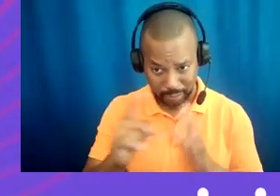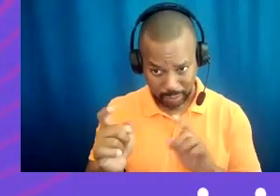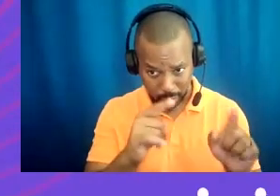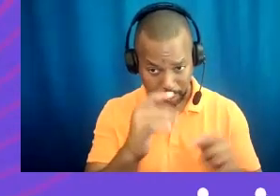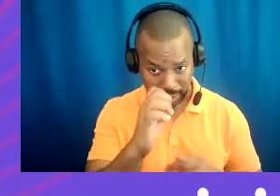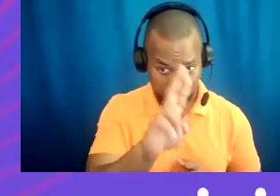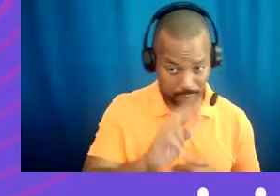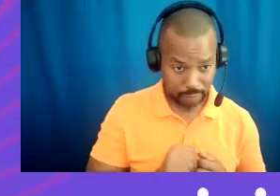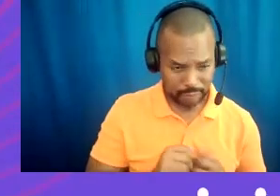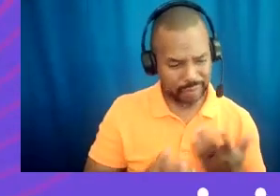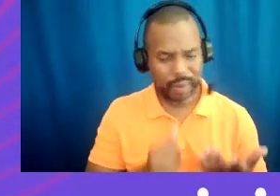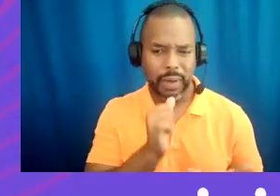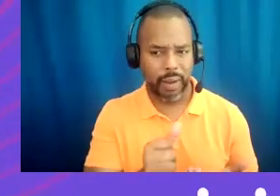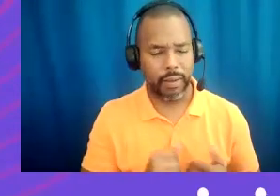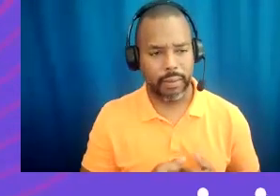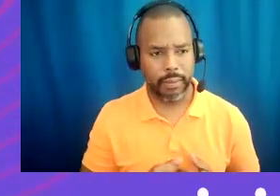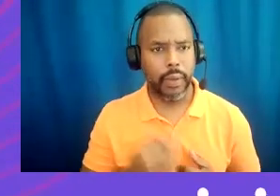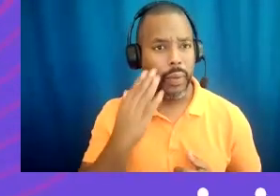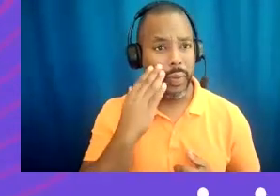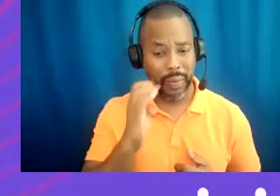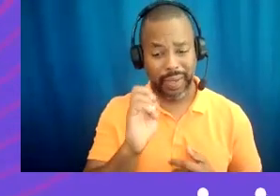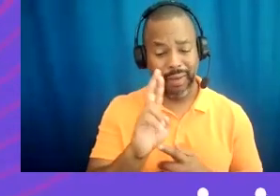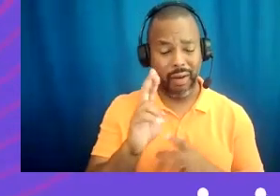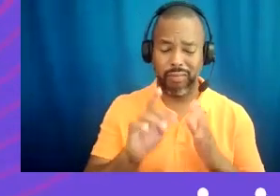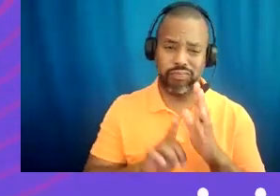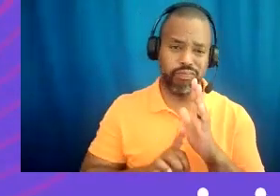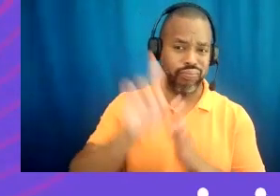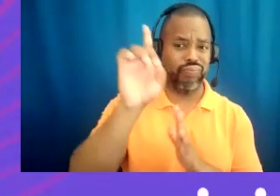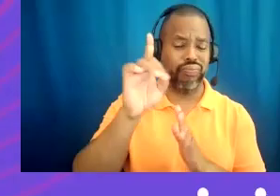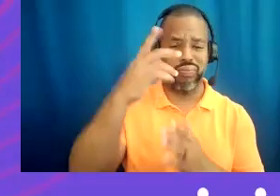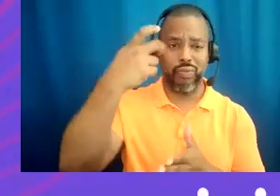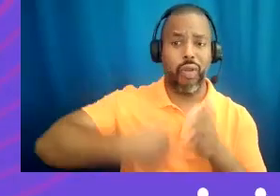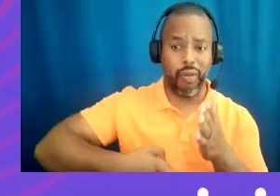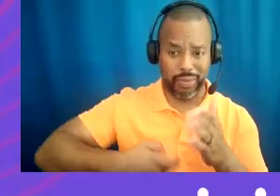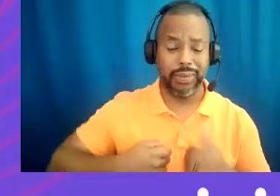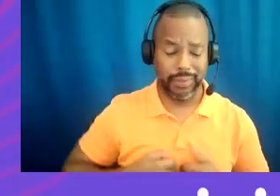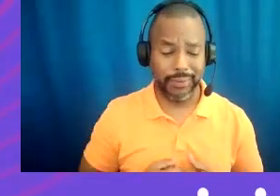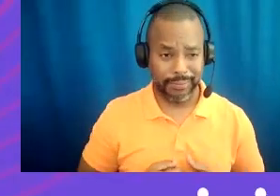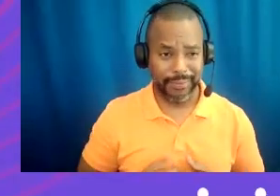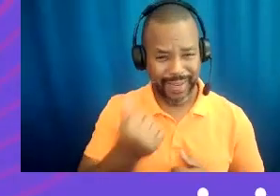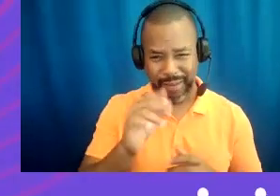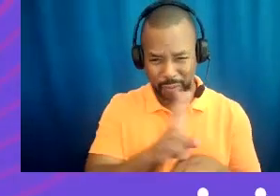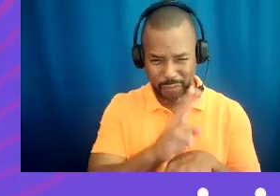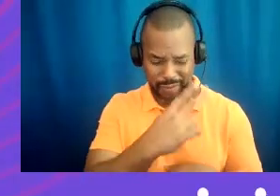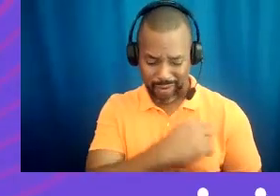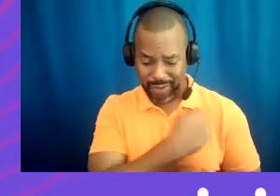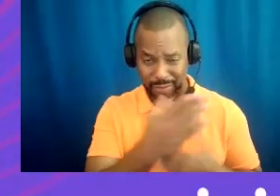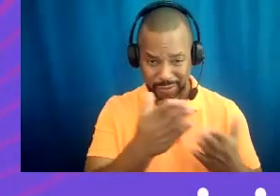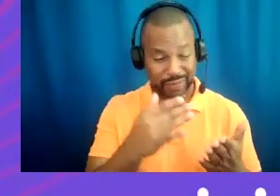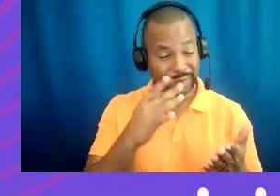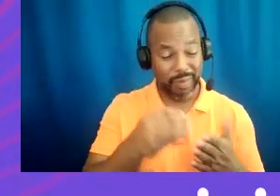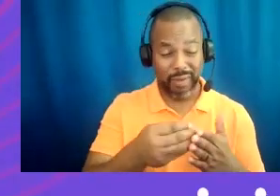ER? Probably not. You know, ER costs can shoot through the roof. Anytime you're using hospital services, those costs are going to be sky